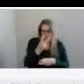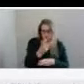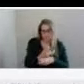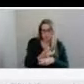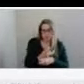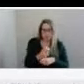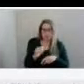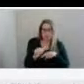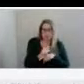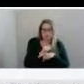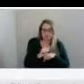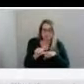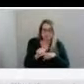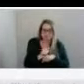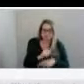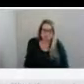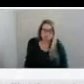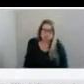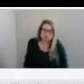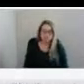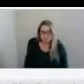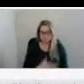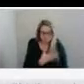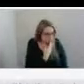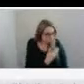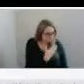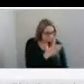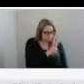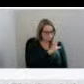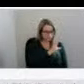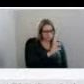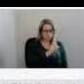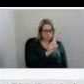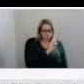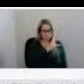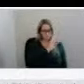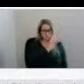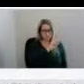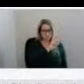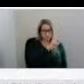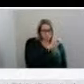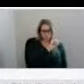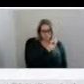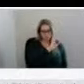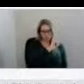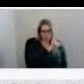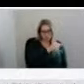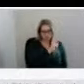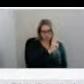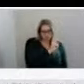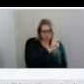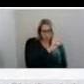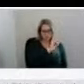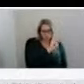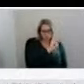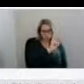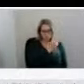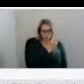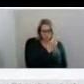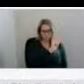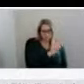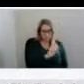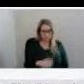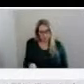task thank you corliss the next speaker is corliss jenkins sherry corliss can you hear us